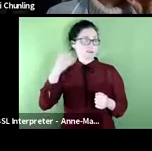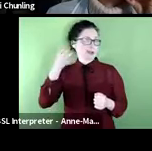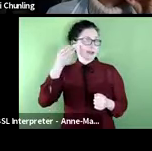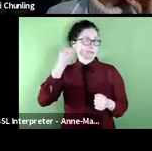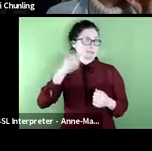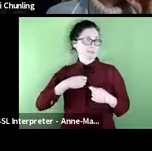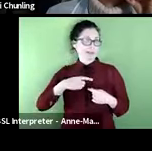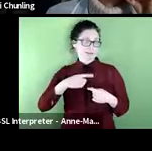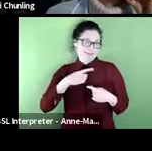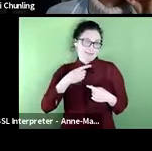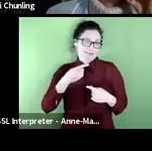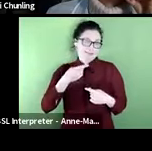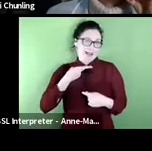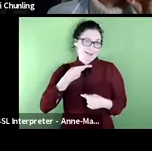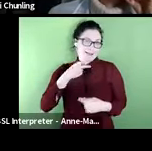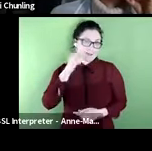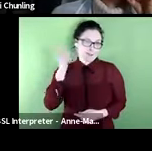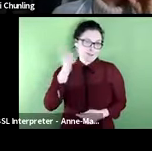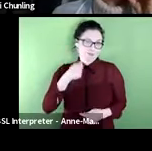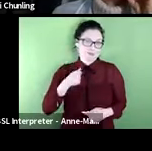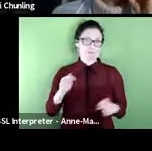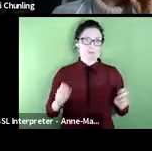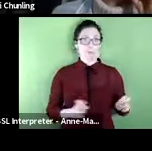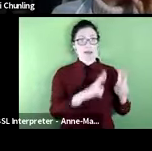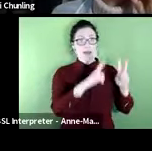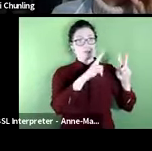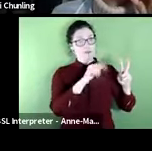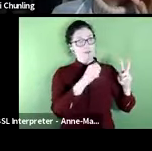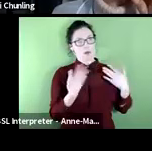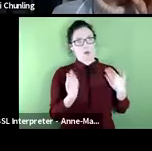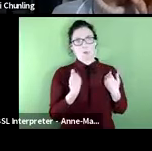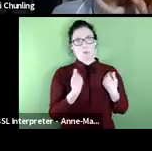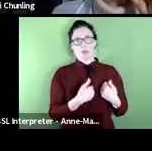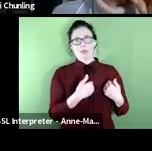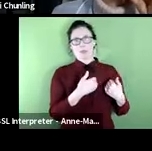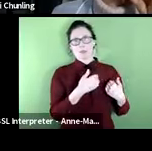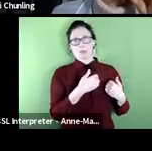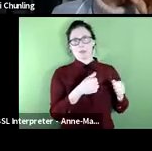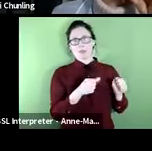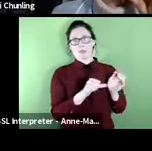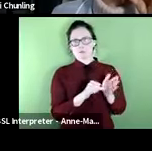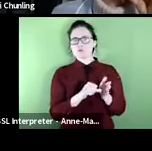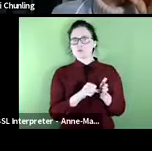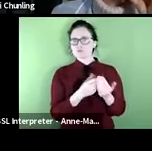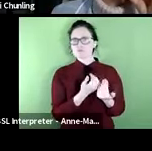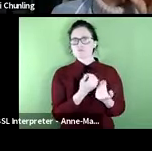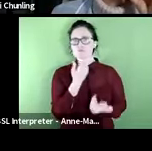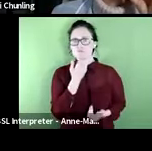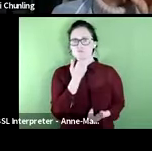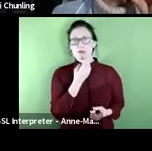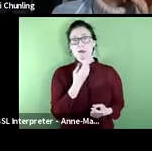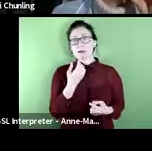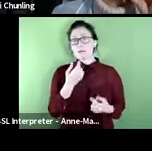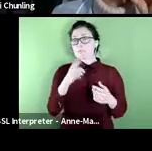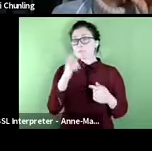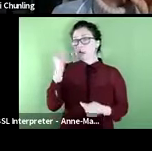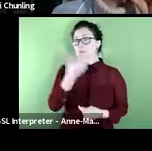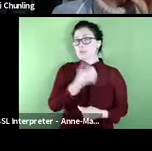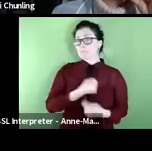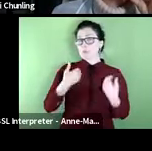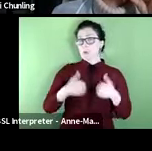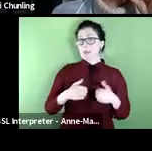and of Paris, where wealth issues are. We have in France wealth taxes, but